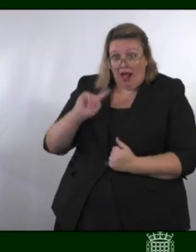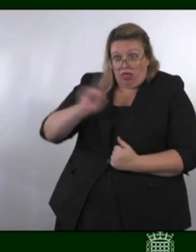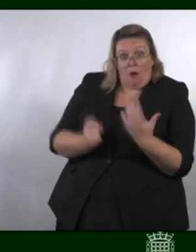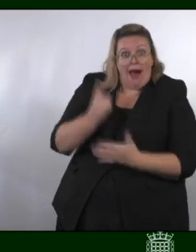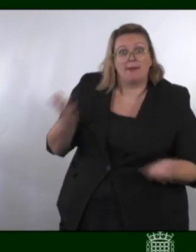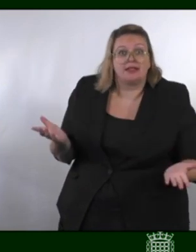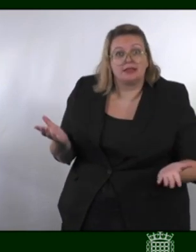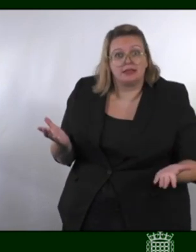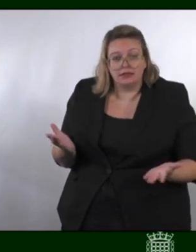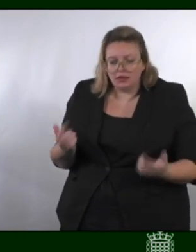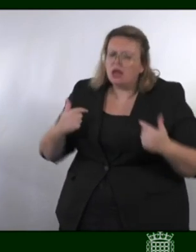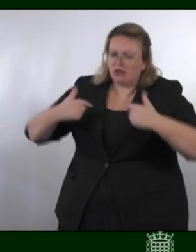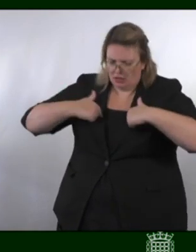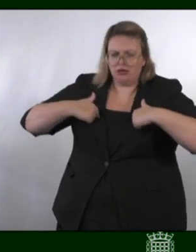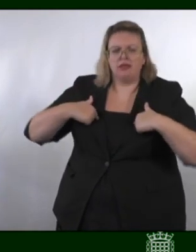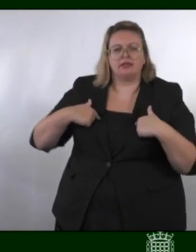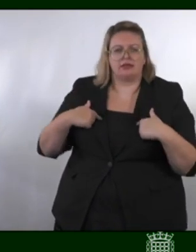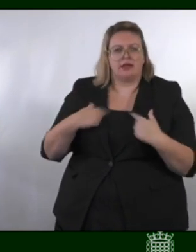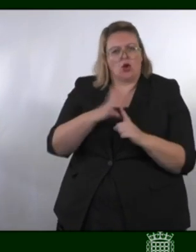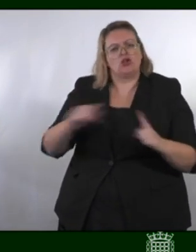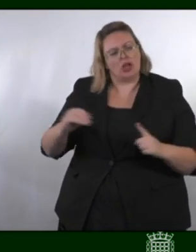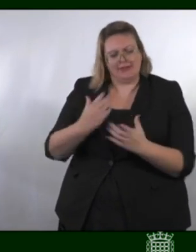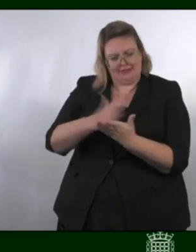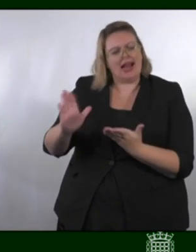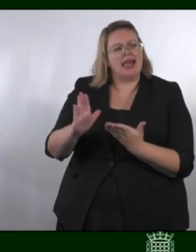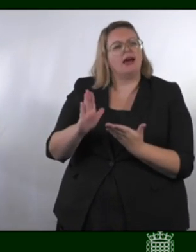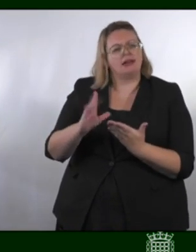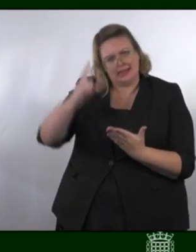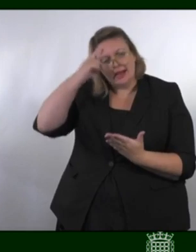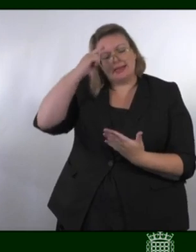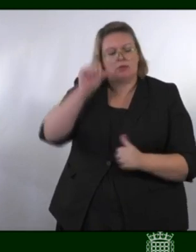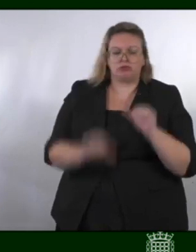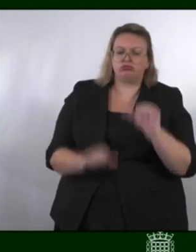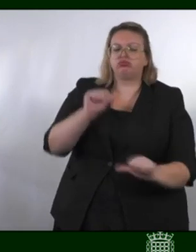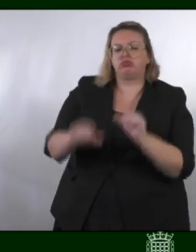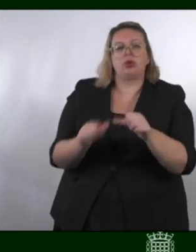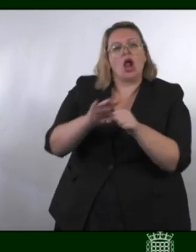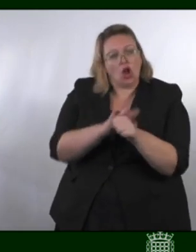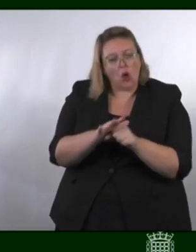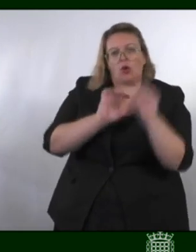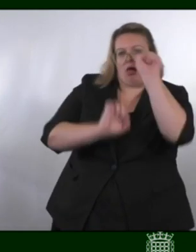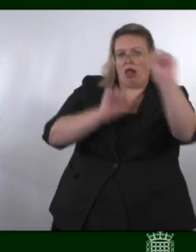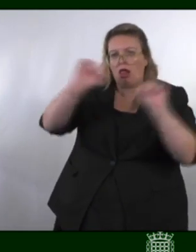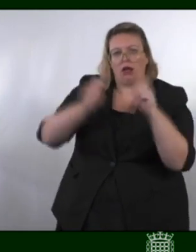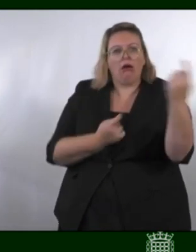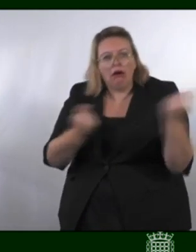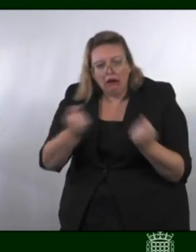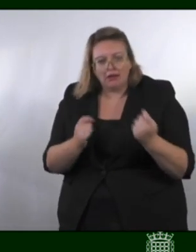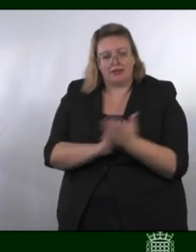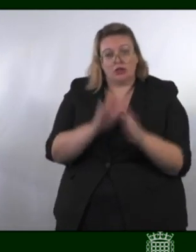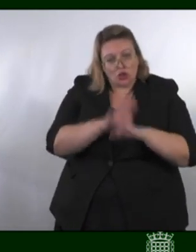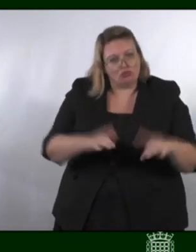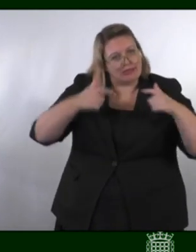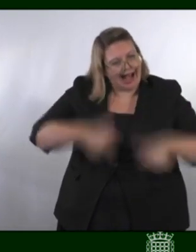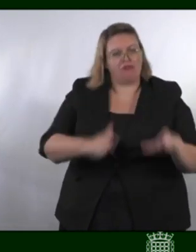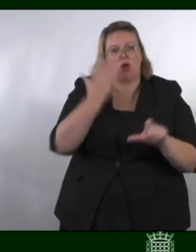We, on the other hand, want to go on with our commonsensical approach, which is a local and a regional approach, keeping kids in school,